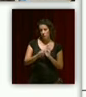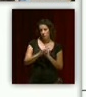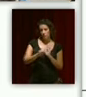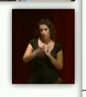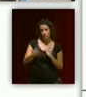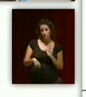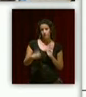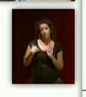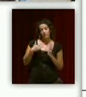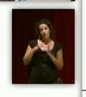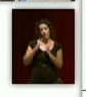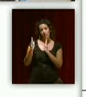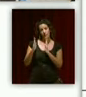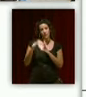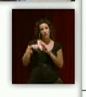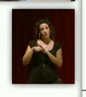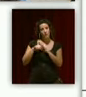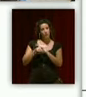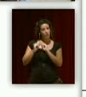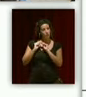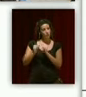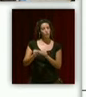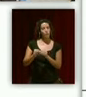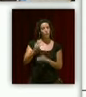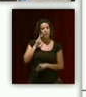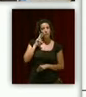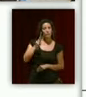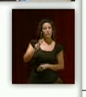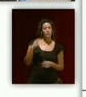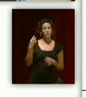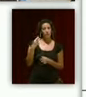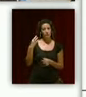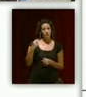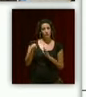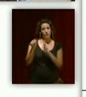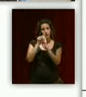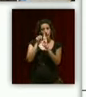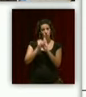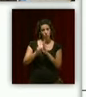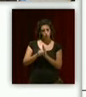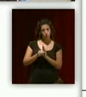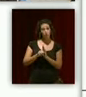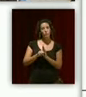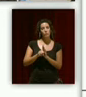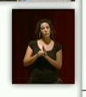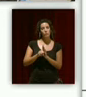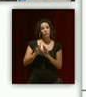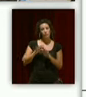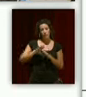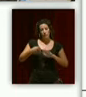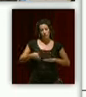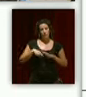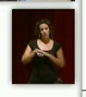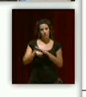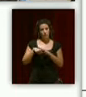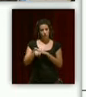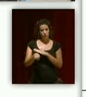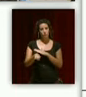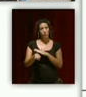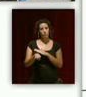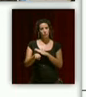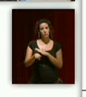And we can also choose an icon to it. And we can link